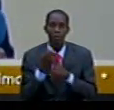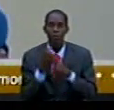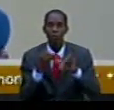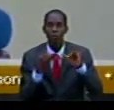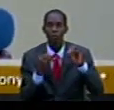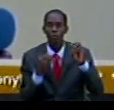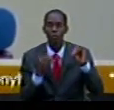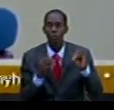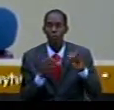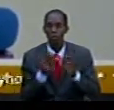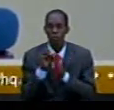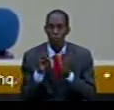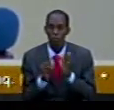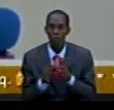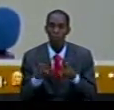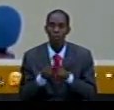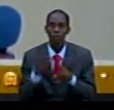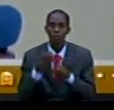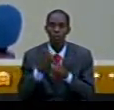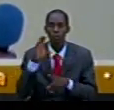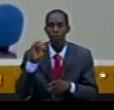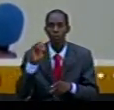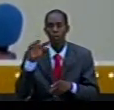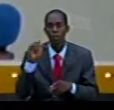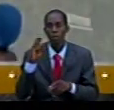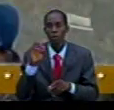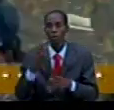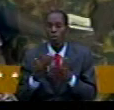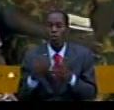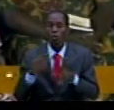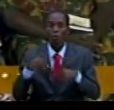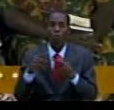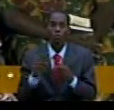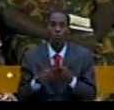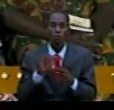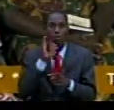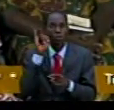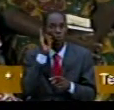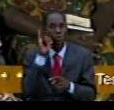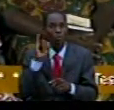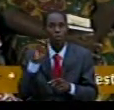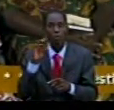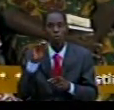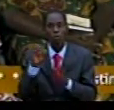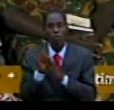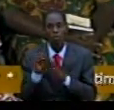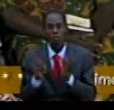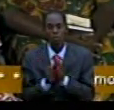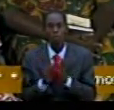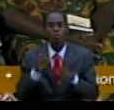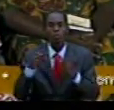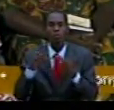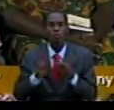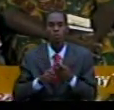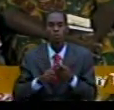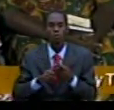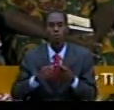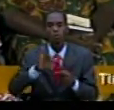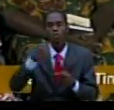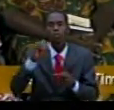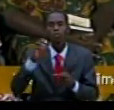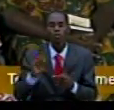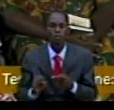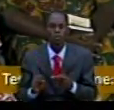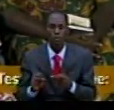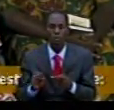from Calabar. But before we go to Imo State, let's head down to Jos Plateau State, where Aisha had